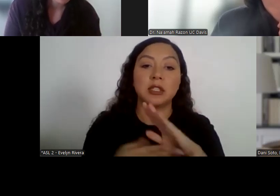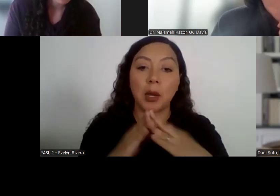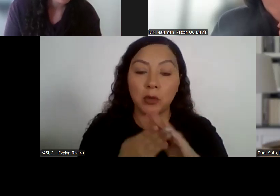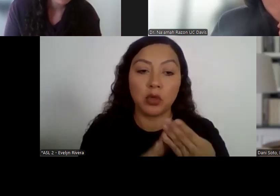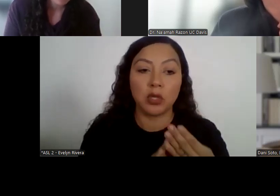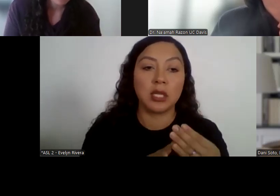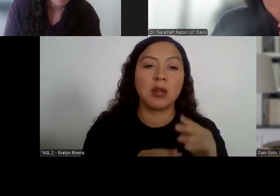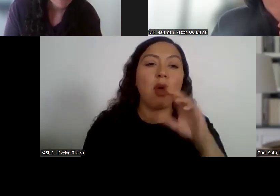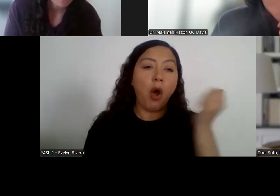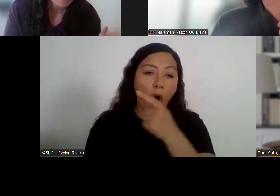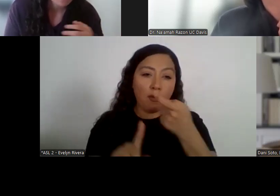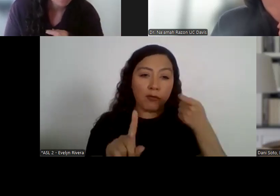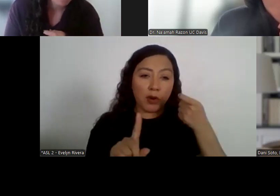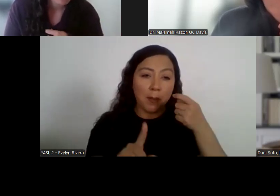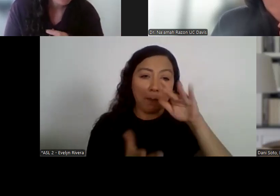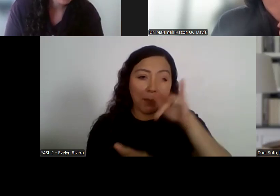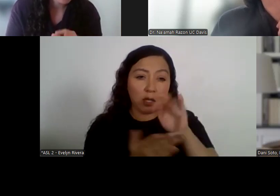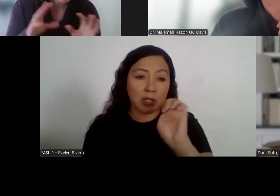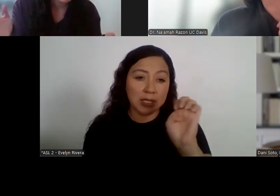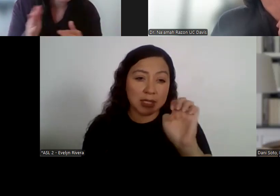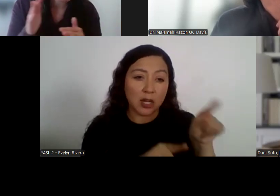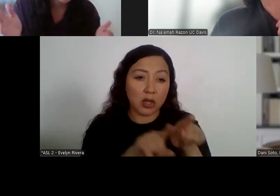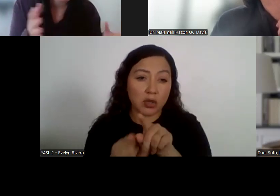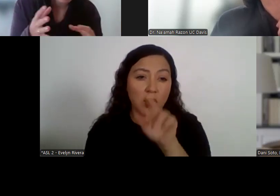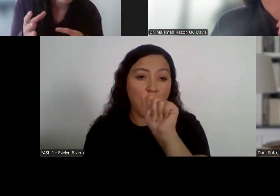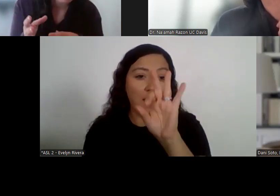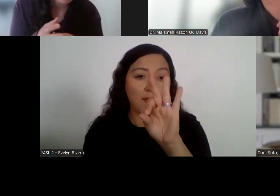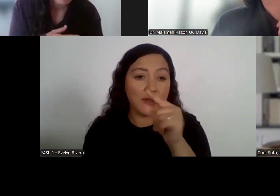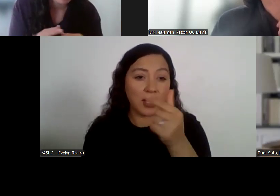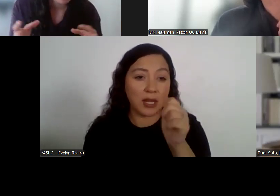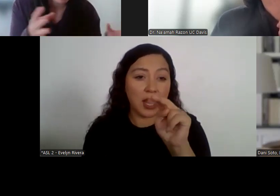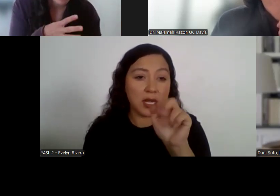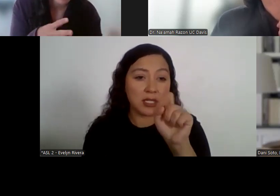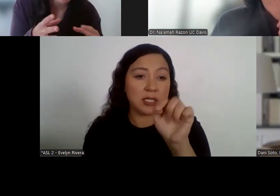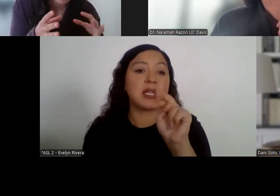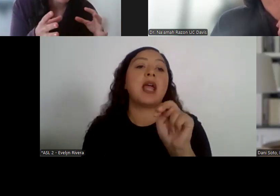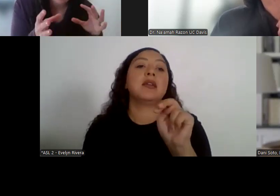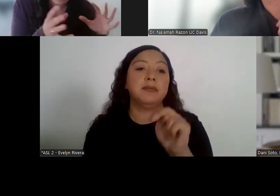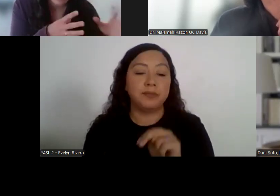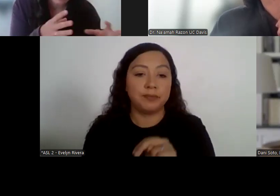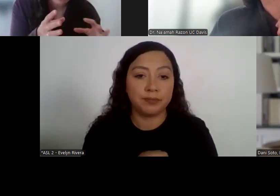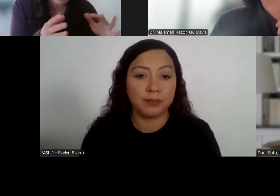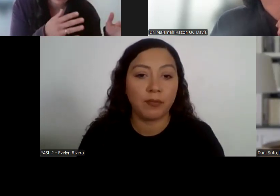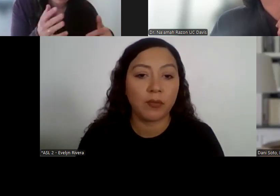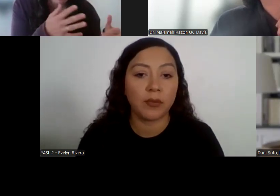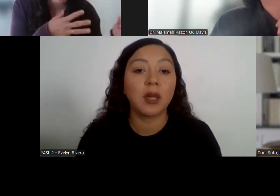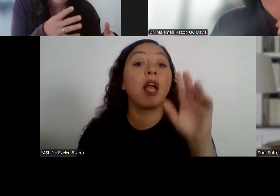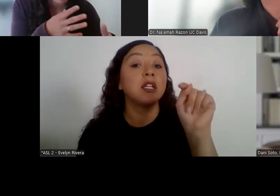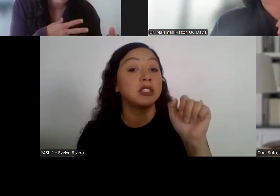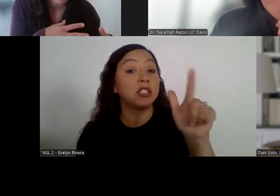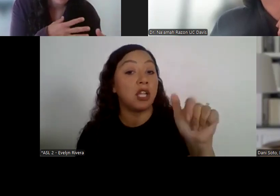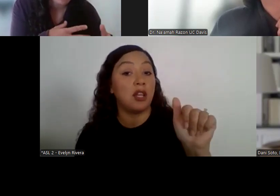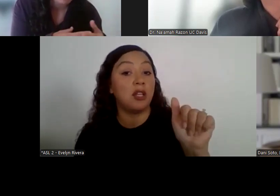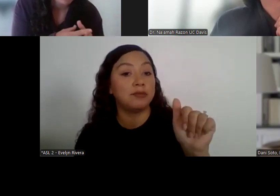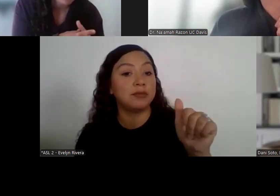the Middle East and Afghanistan. So, Tala already had, a lot